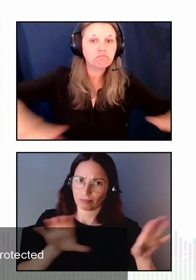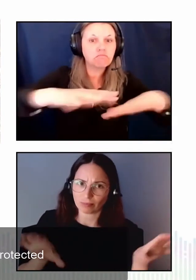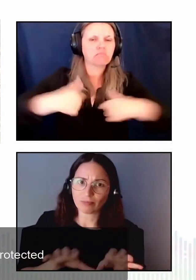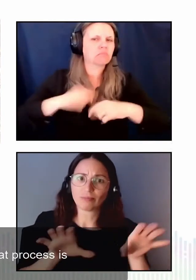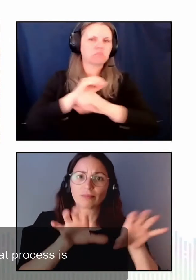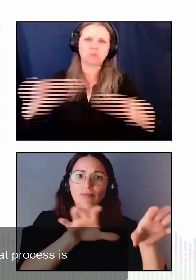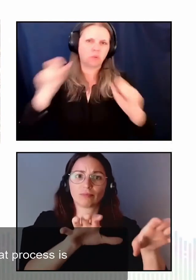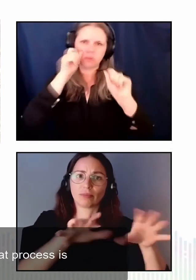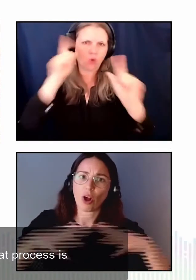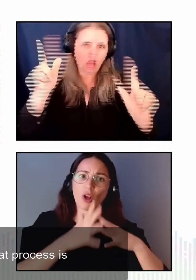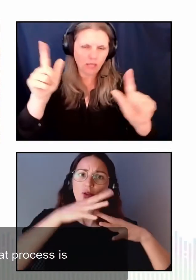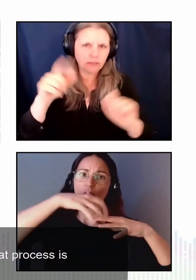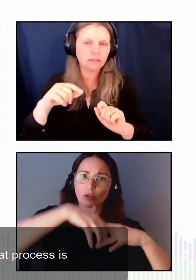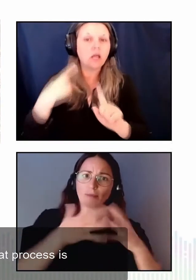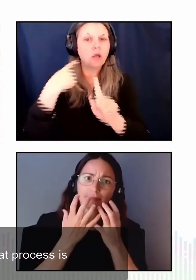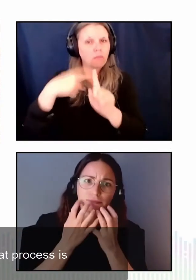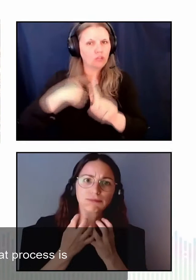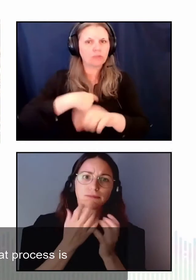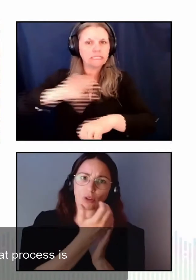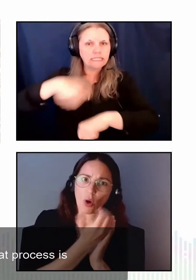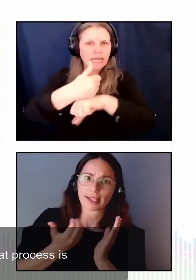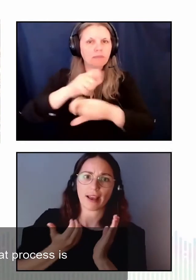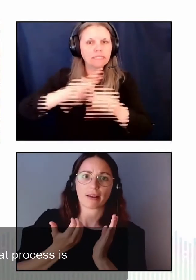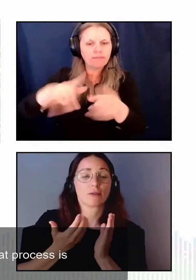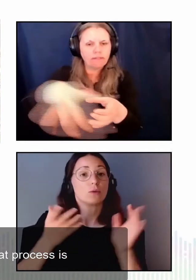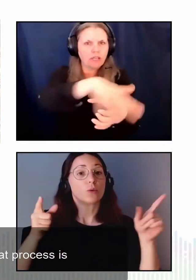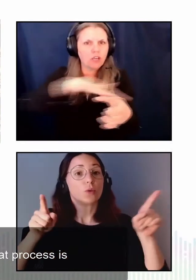Indigenous protected conserved areas,